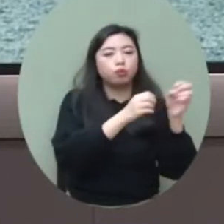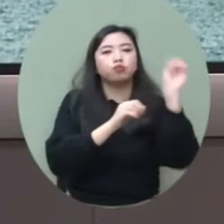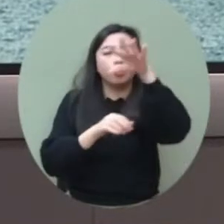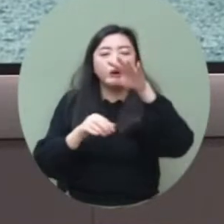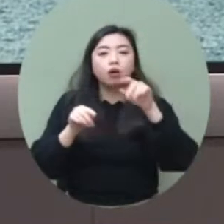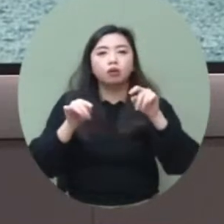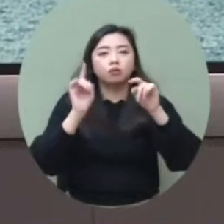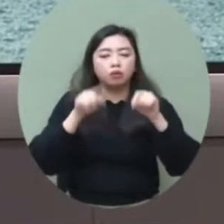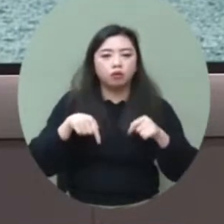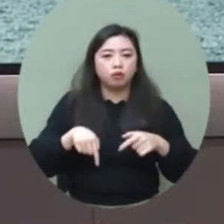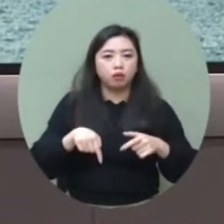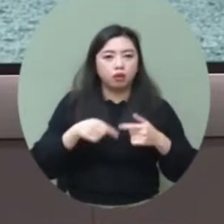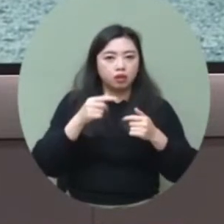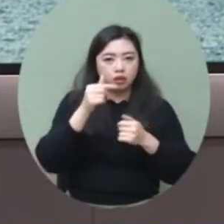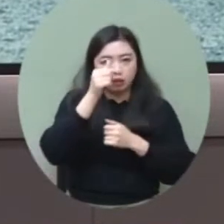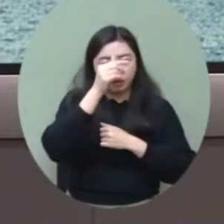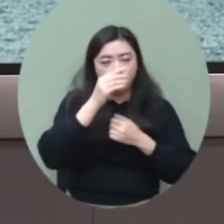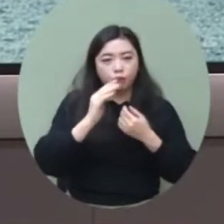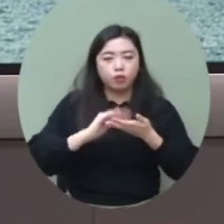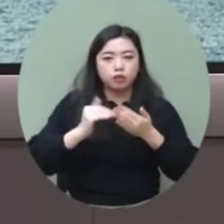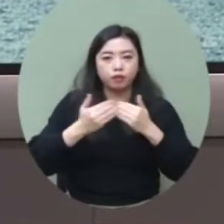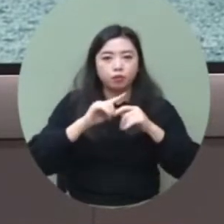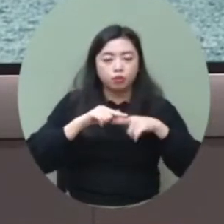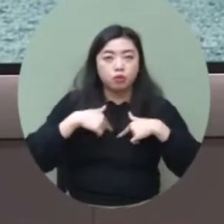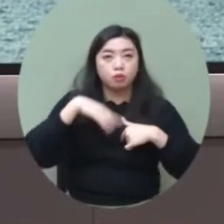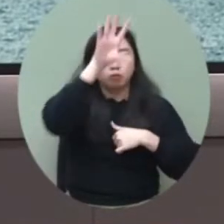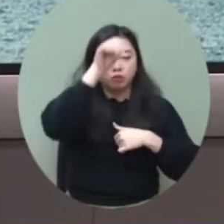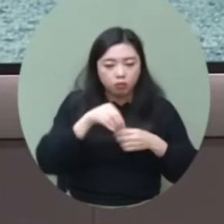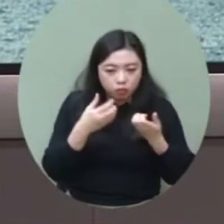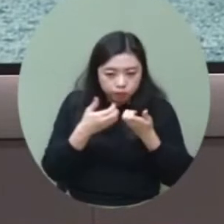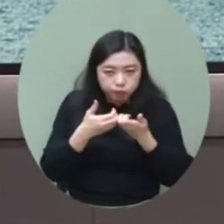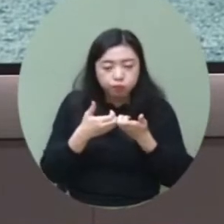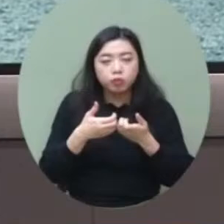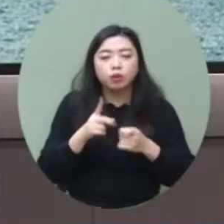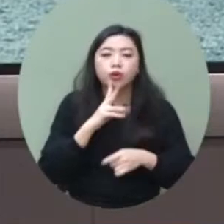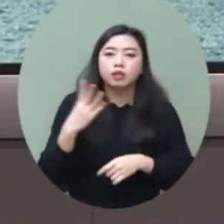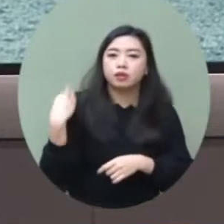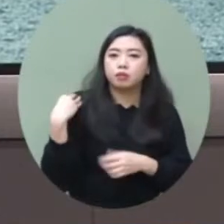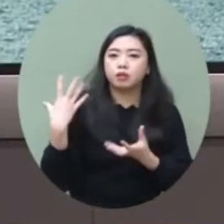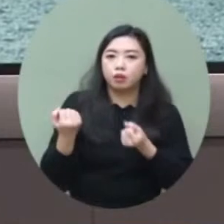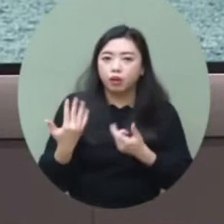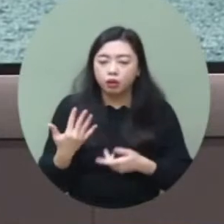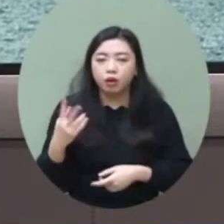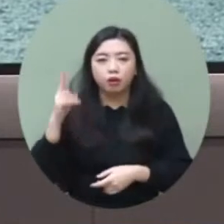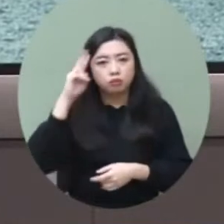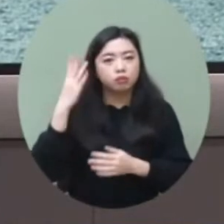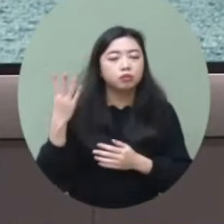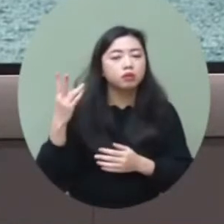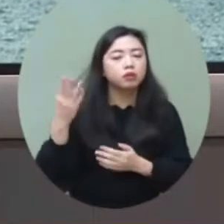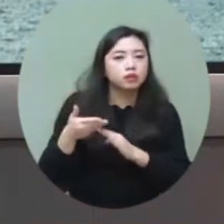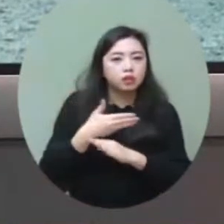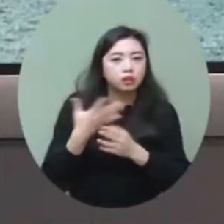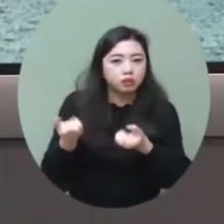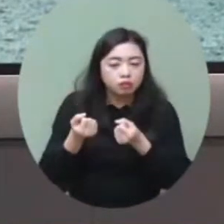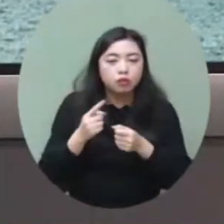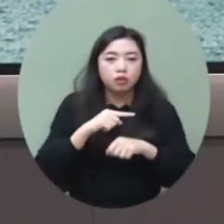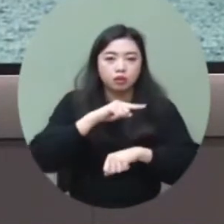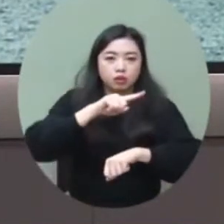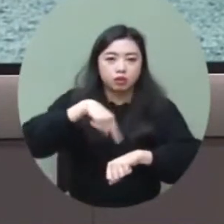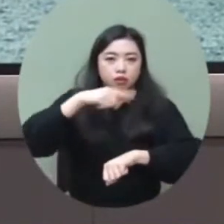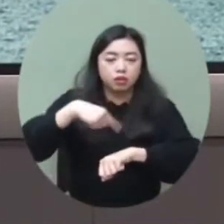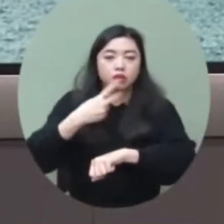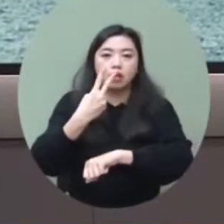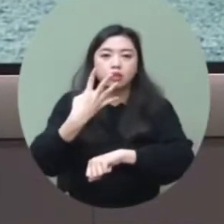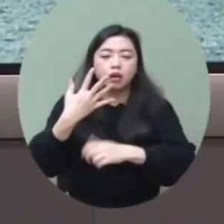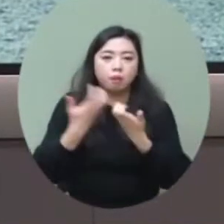many we are receiving yesterday or the day before in a 24-hour basis. So we can observe and